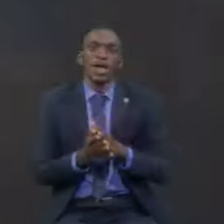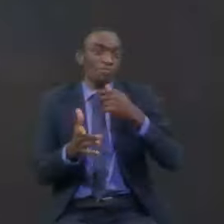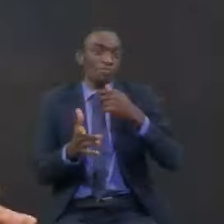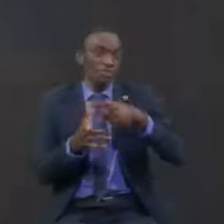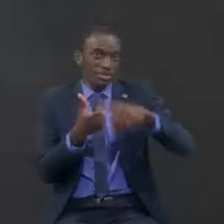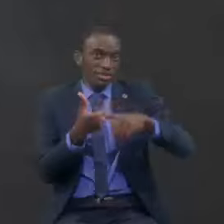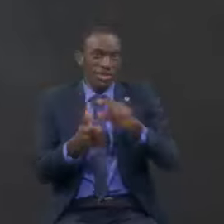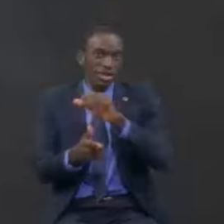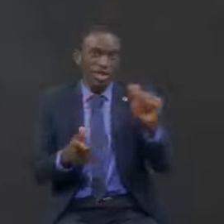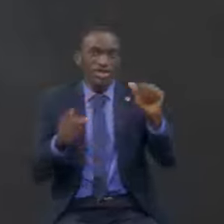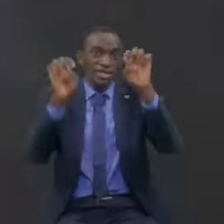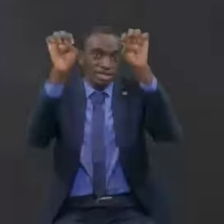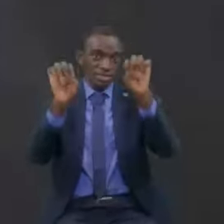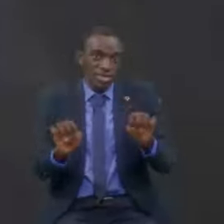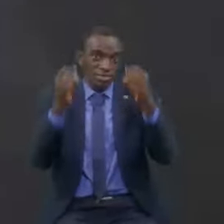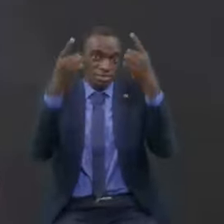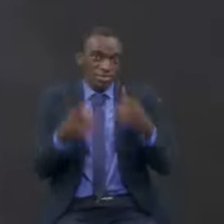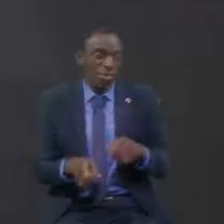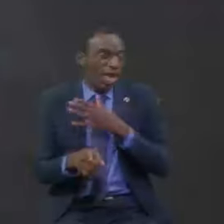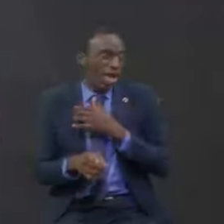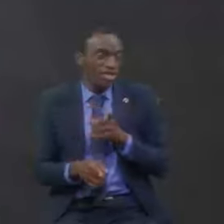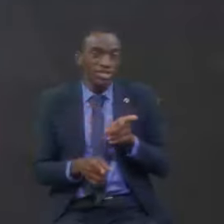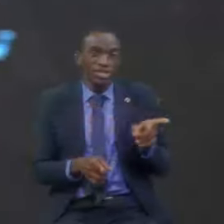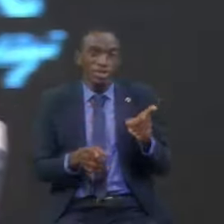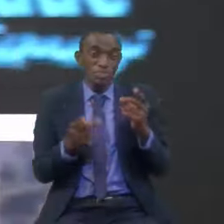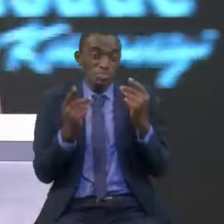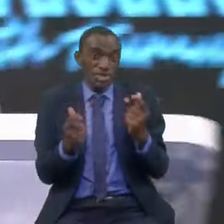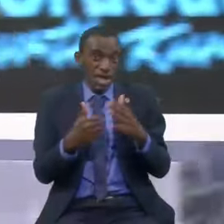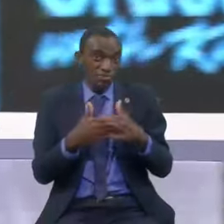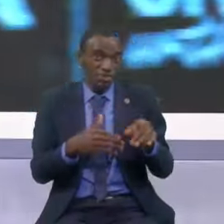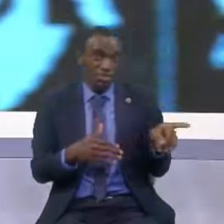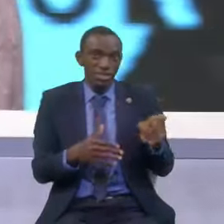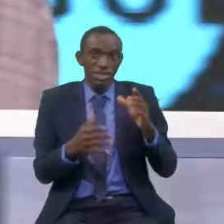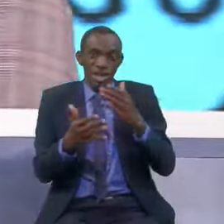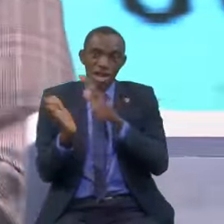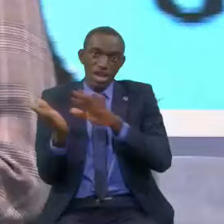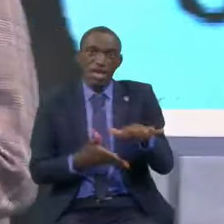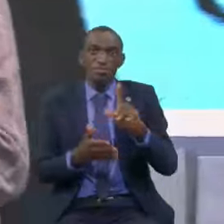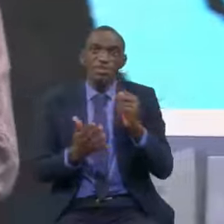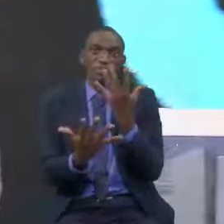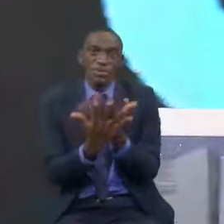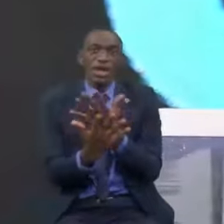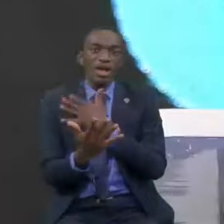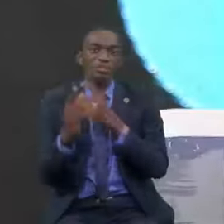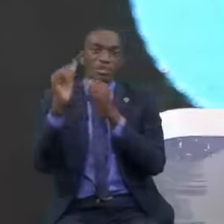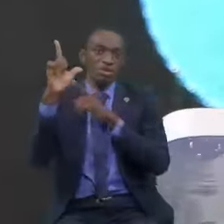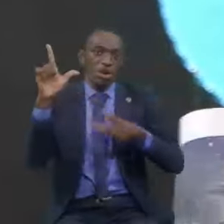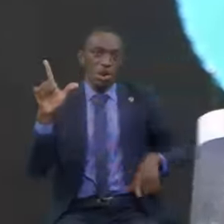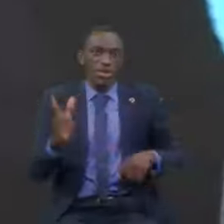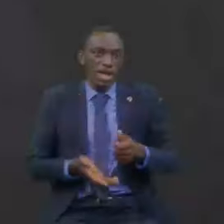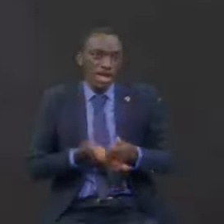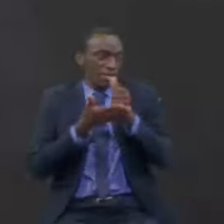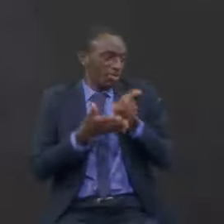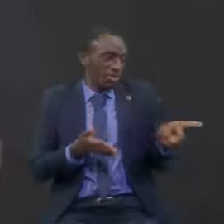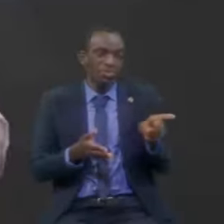took place immediately after, and the Lord helped him and he passed the